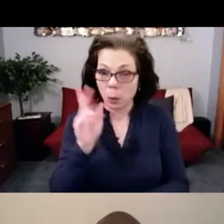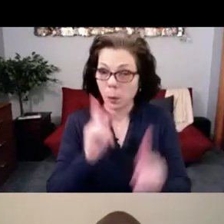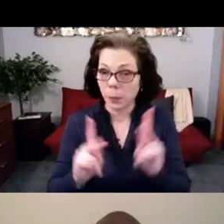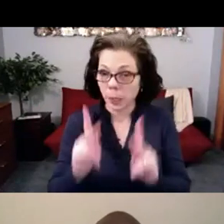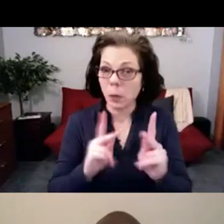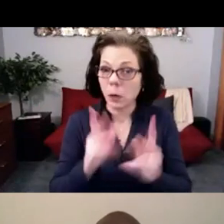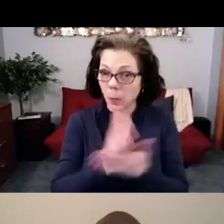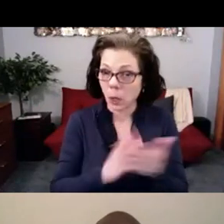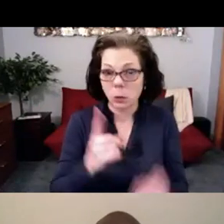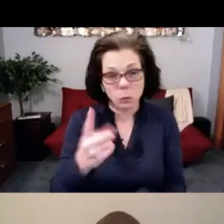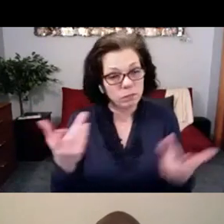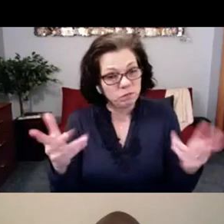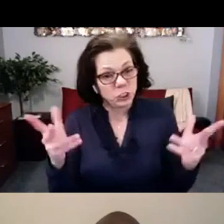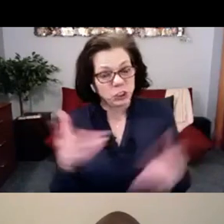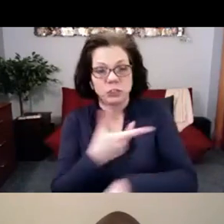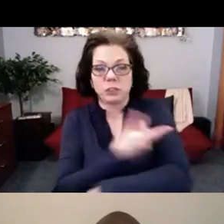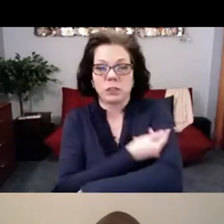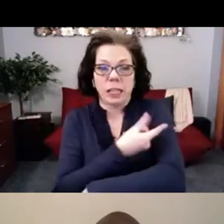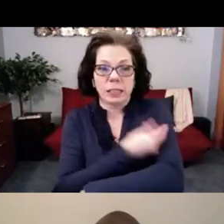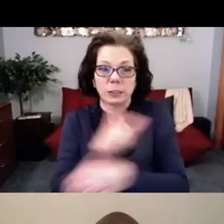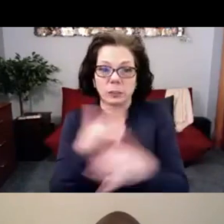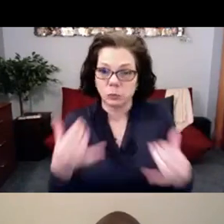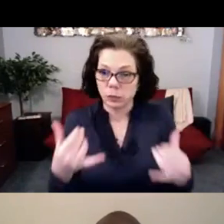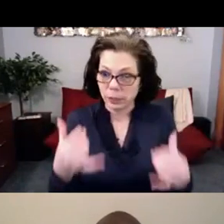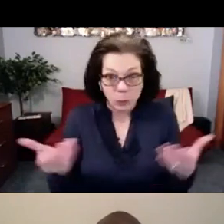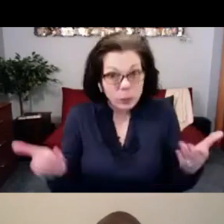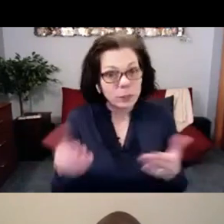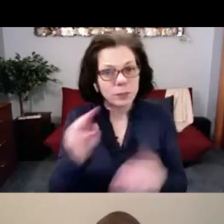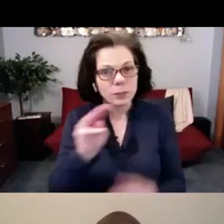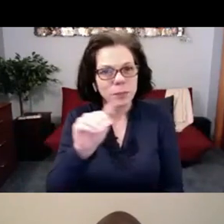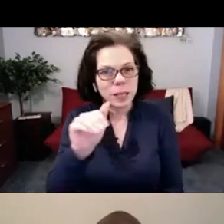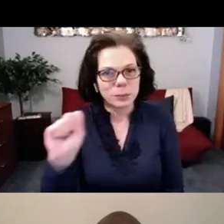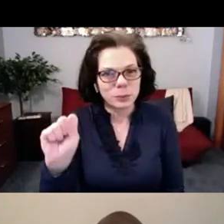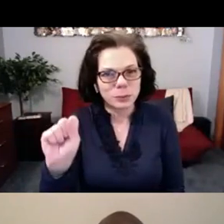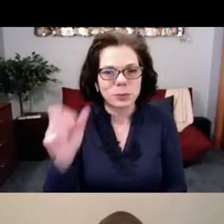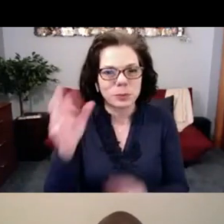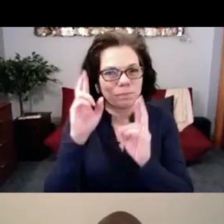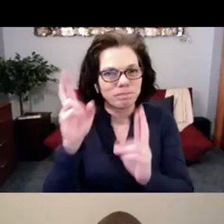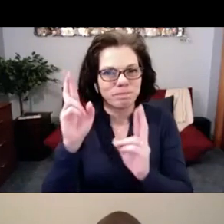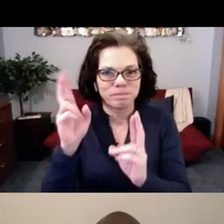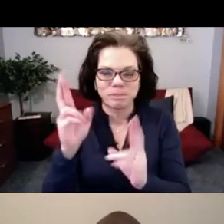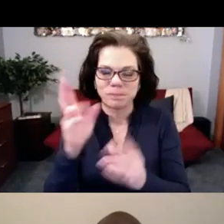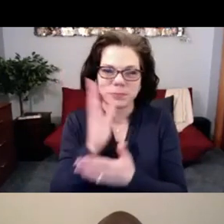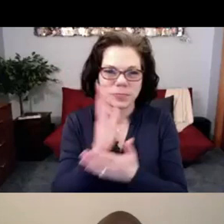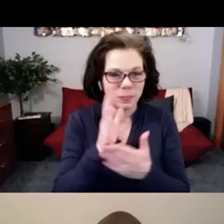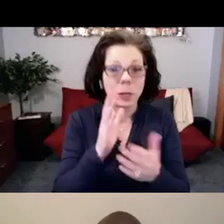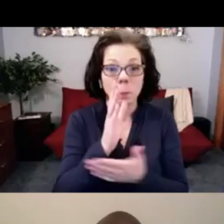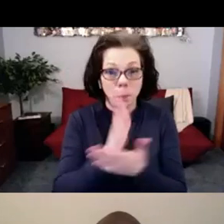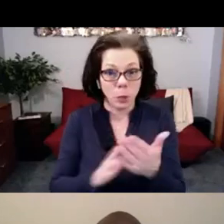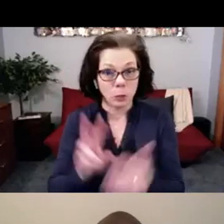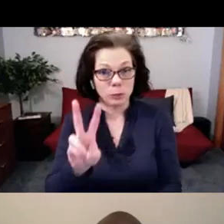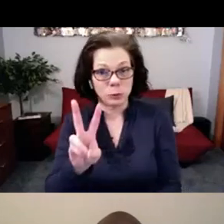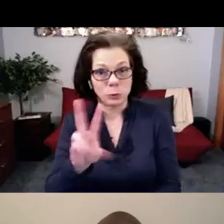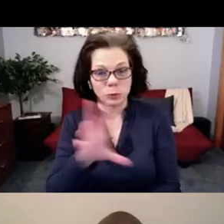they're receiving their vaccinations right now here in Massachusetts. So we're hopeful we'll stick with the phase 2, which includes our